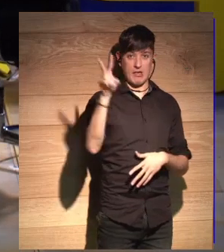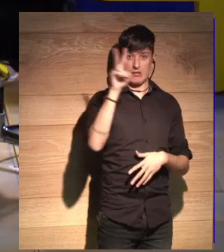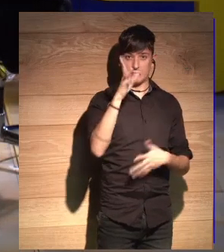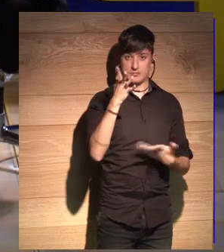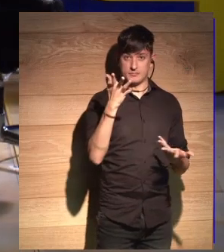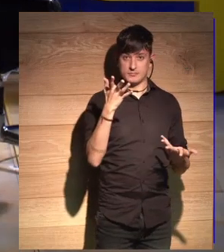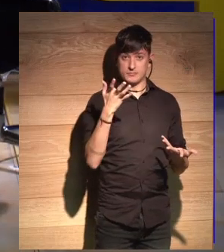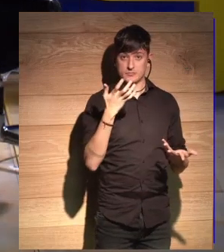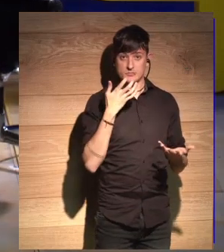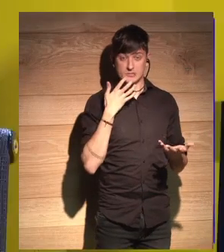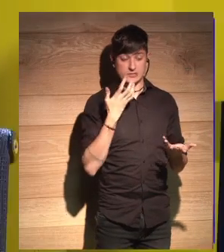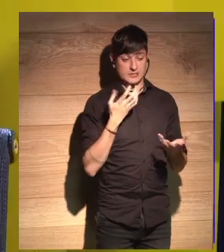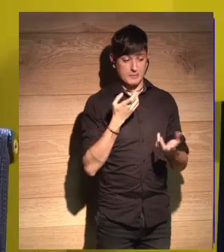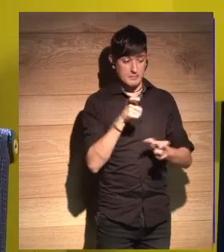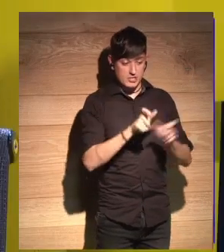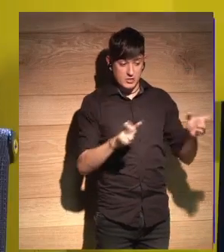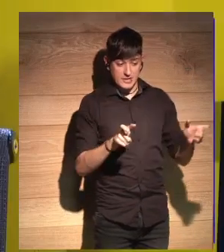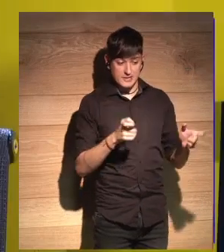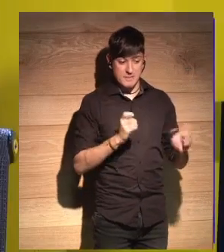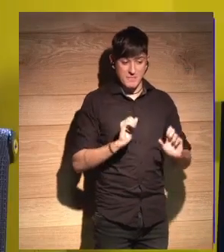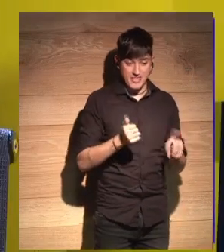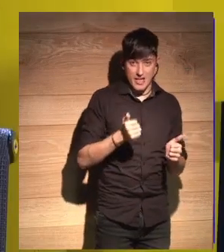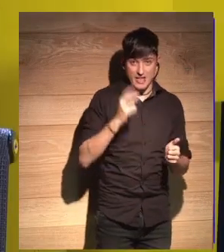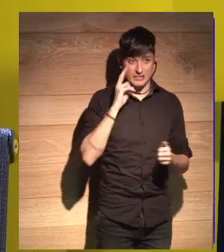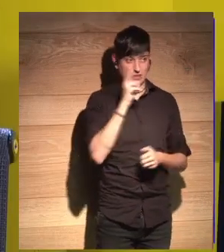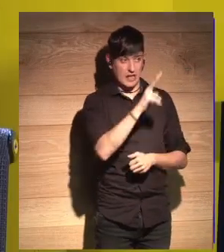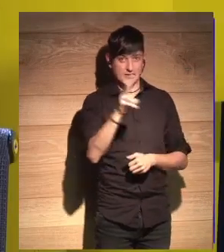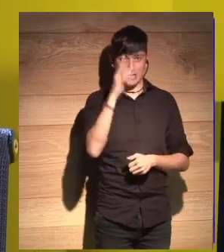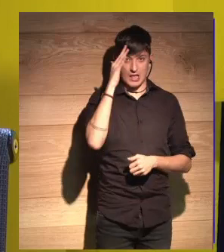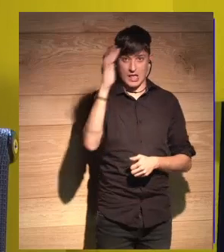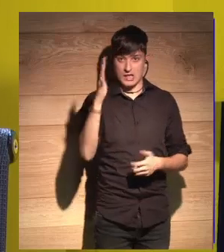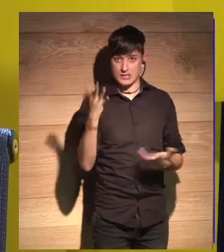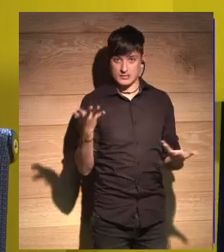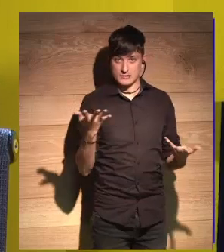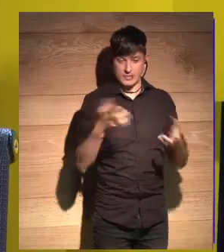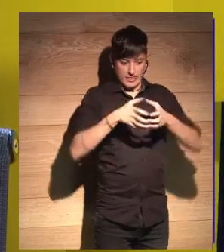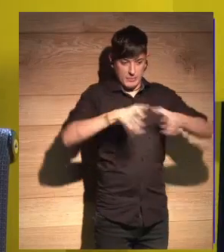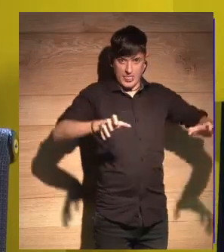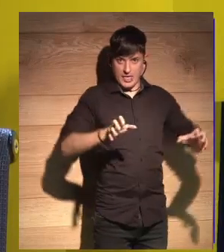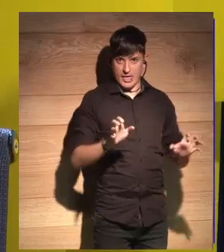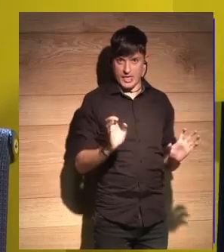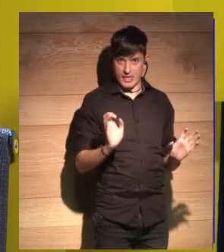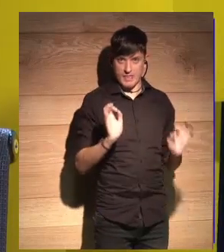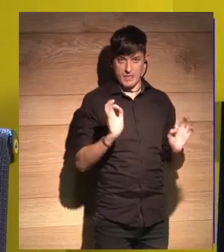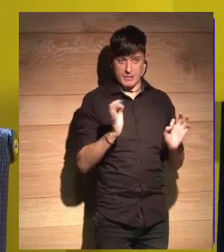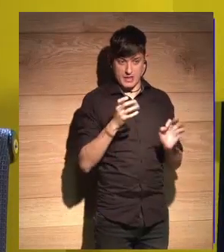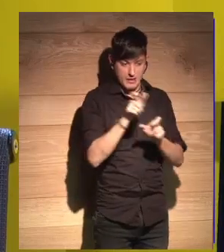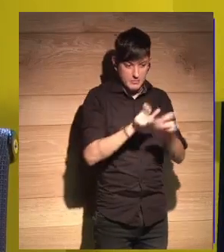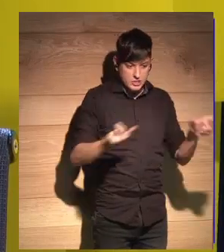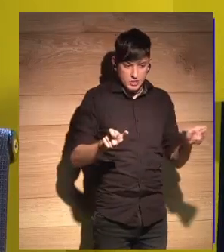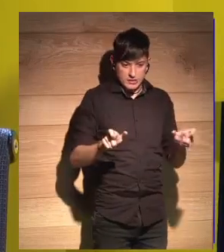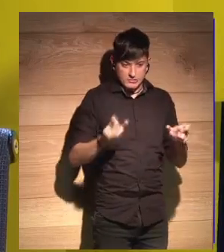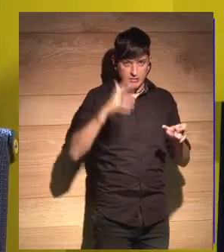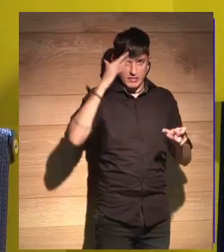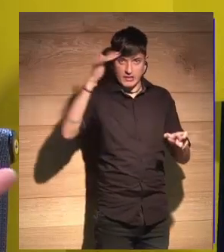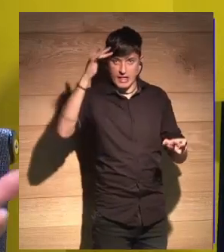getting angry, and it's the oldest one in the book. It's divide and conquer and keep the people distracted, and they won't really